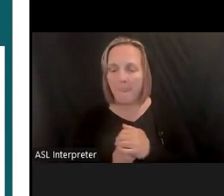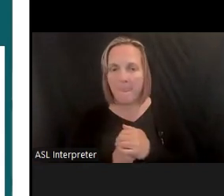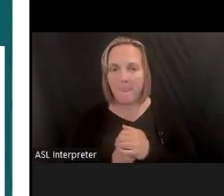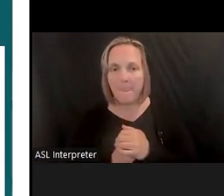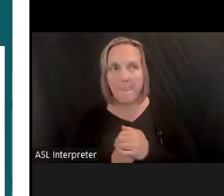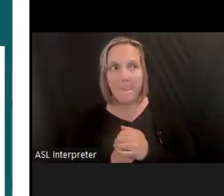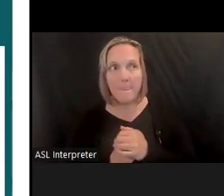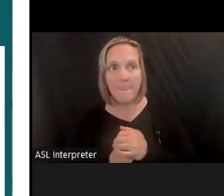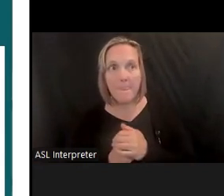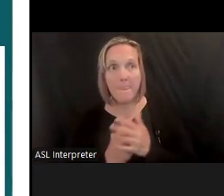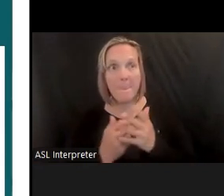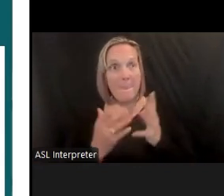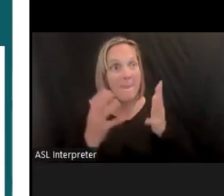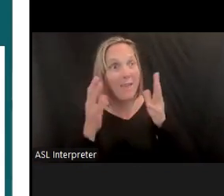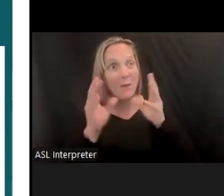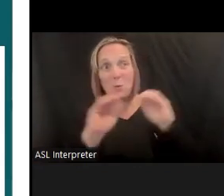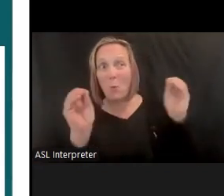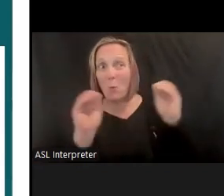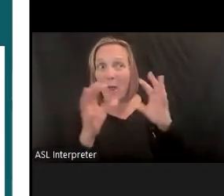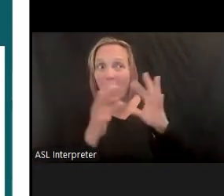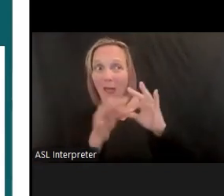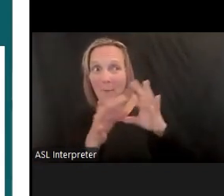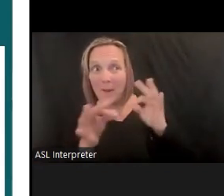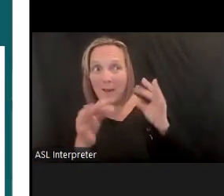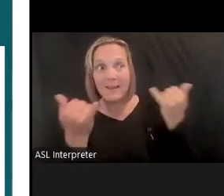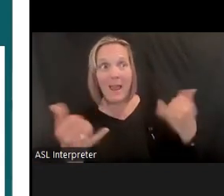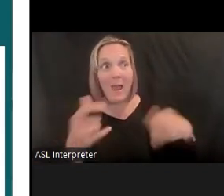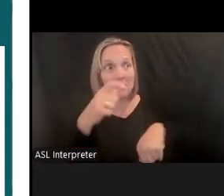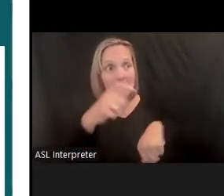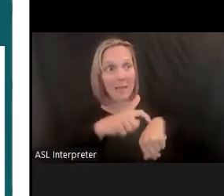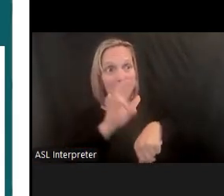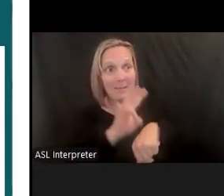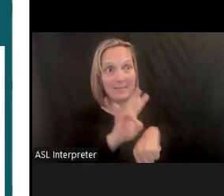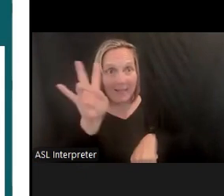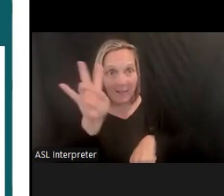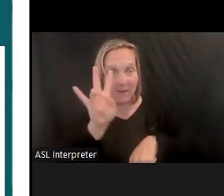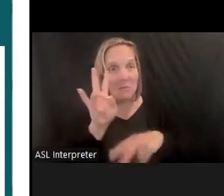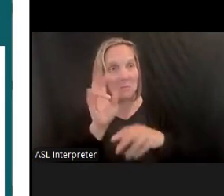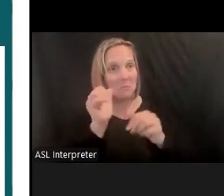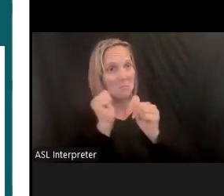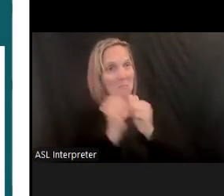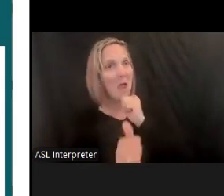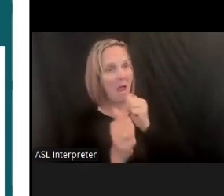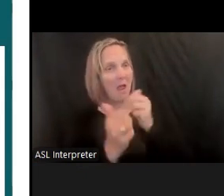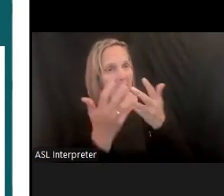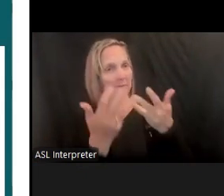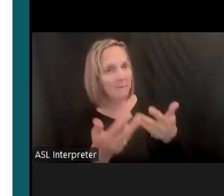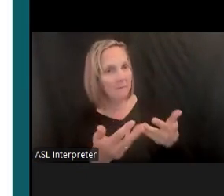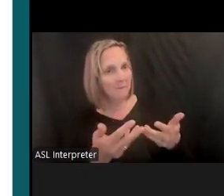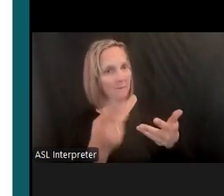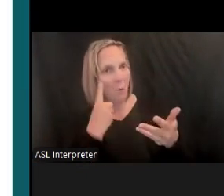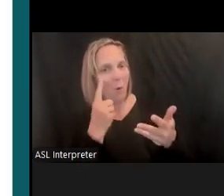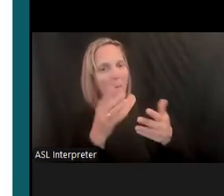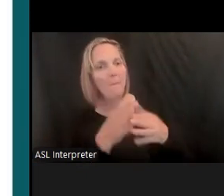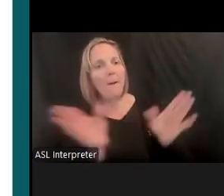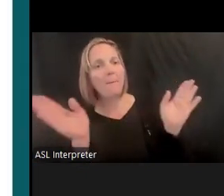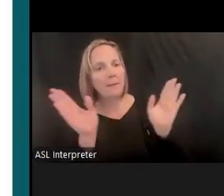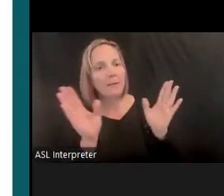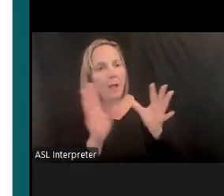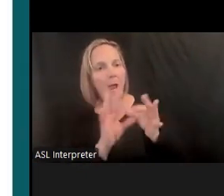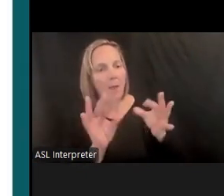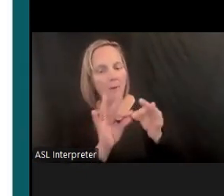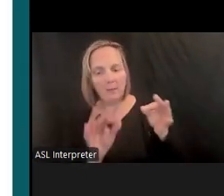Hearing that there are no remaining speakers and we've passed the end of the scheduled time, the public comment portion